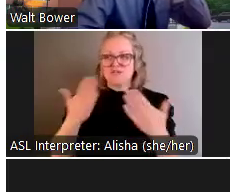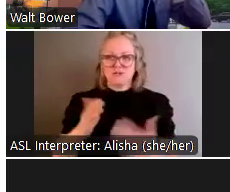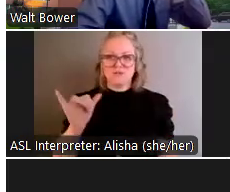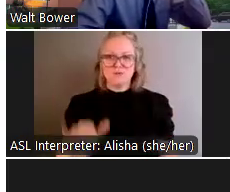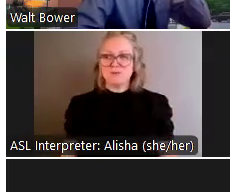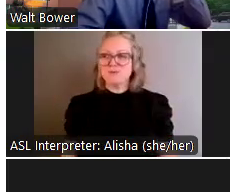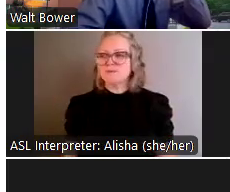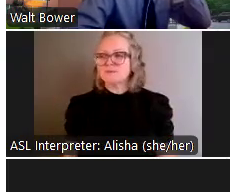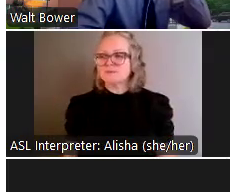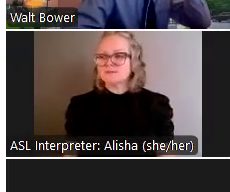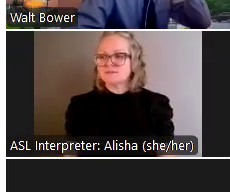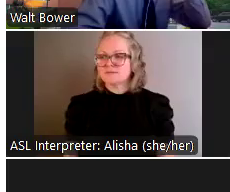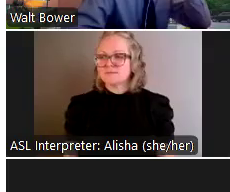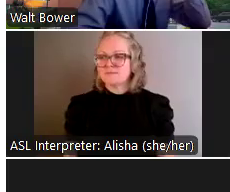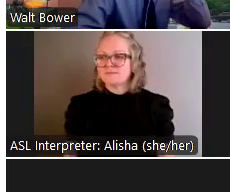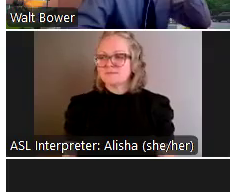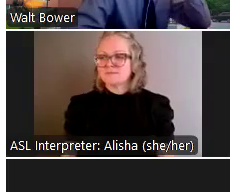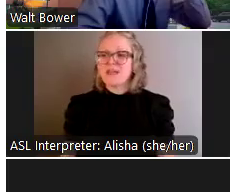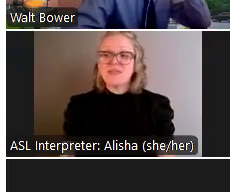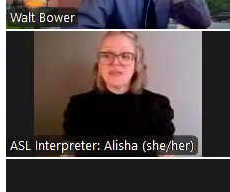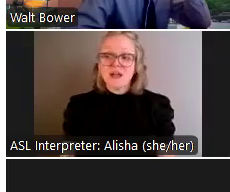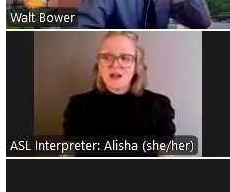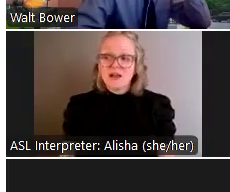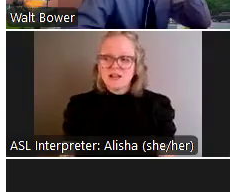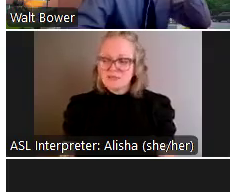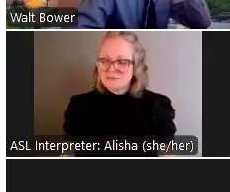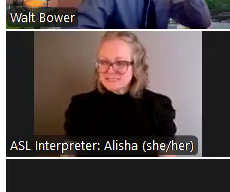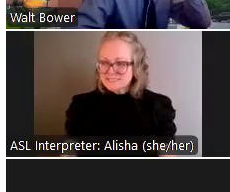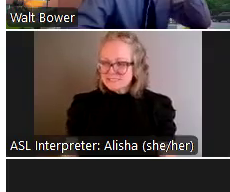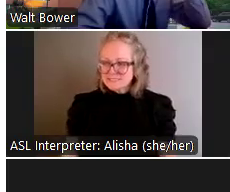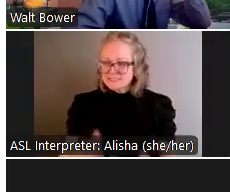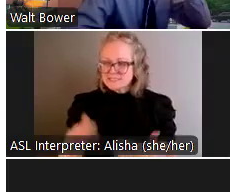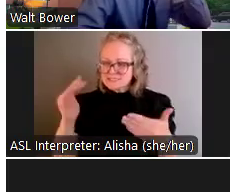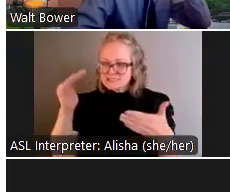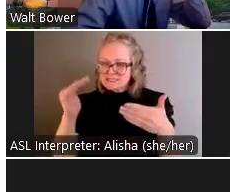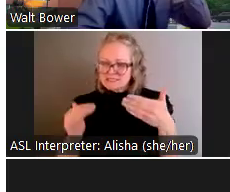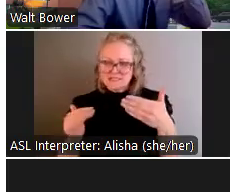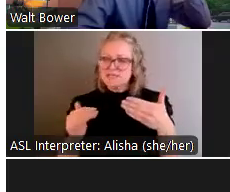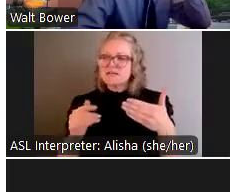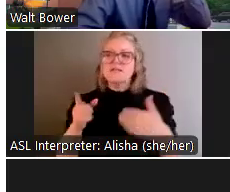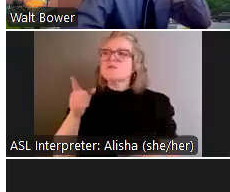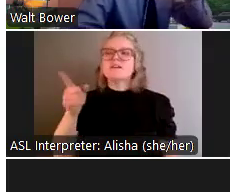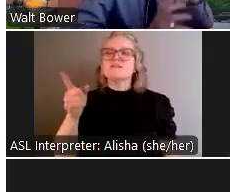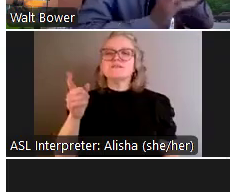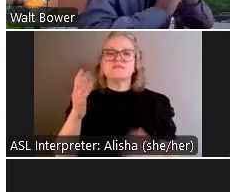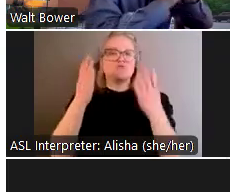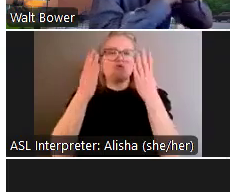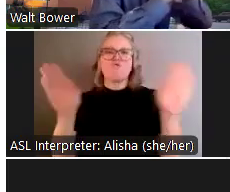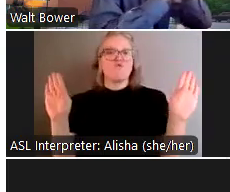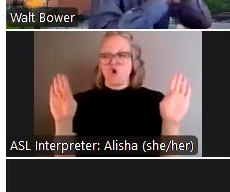well. And then let's see, so that's just kind of like an overall more